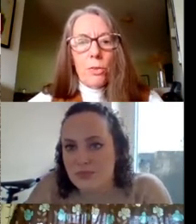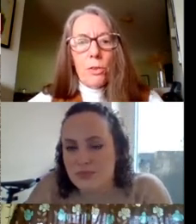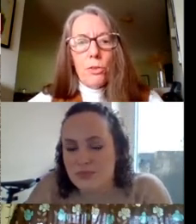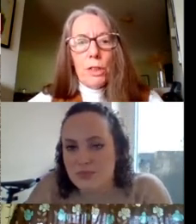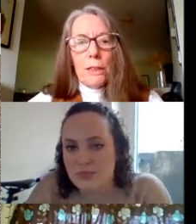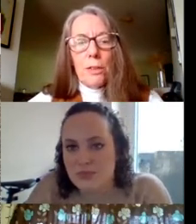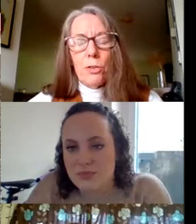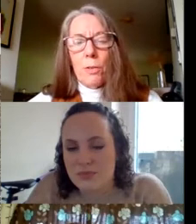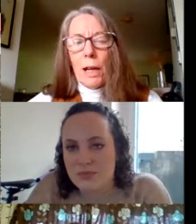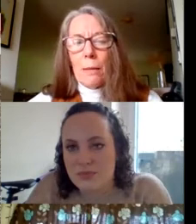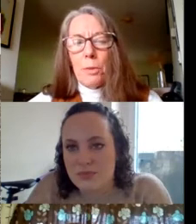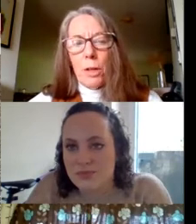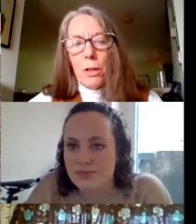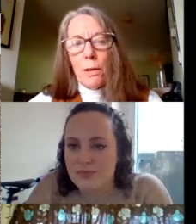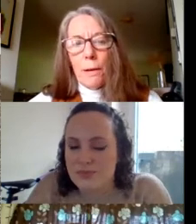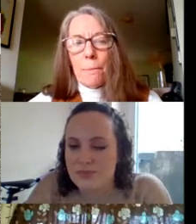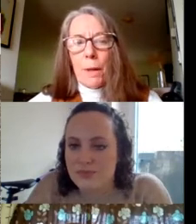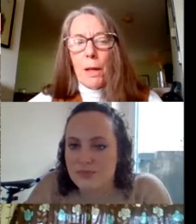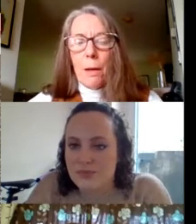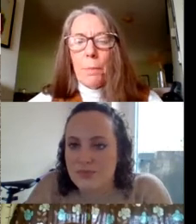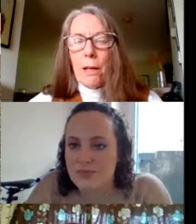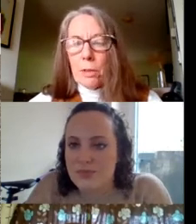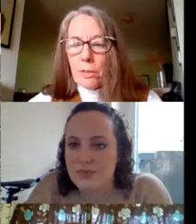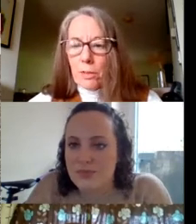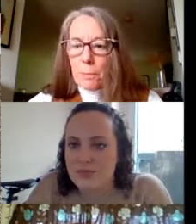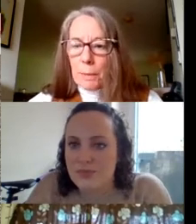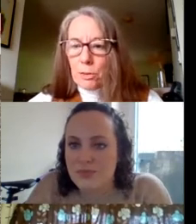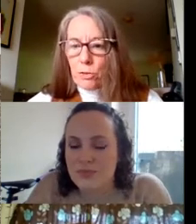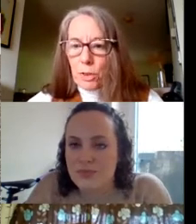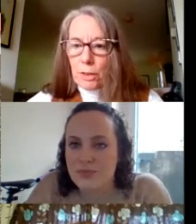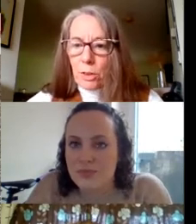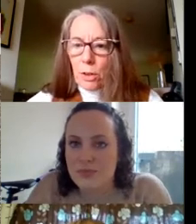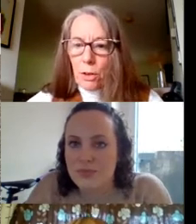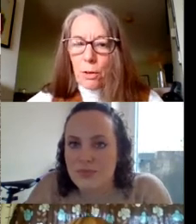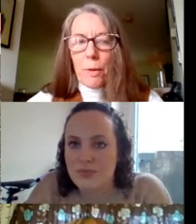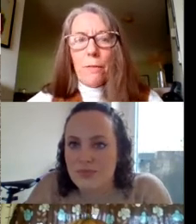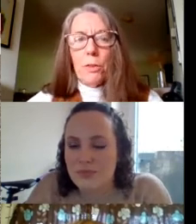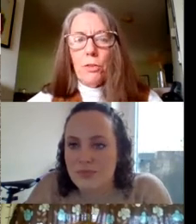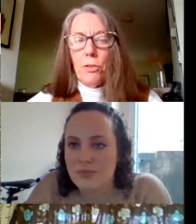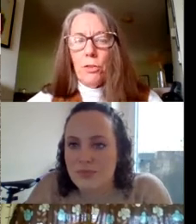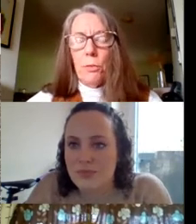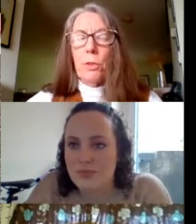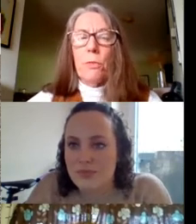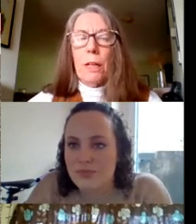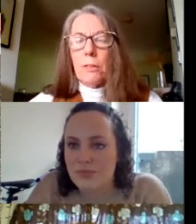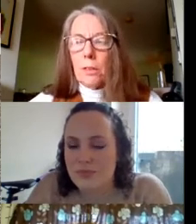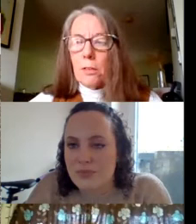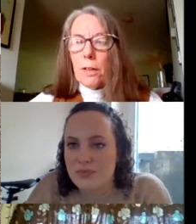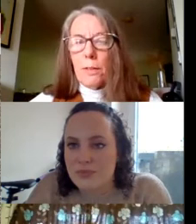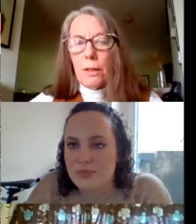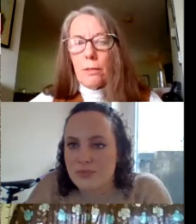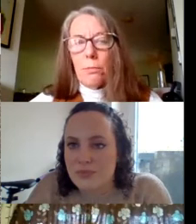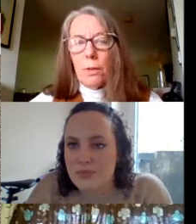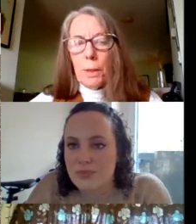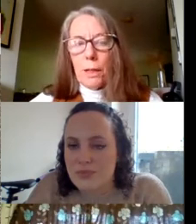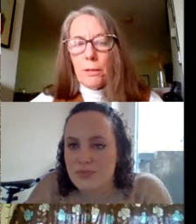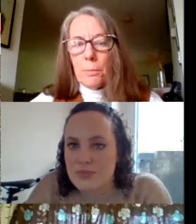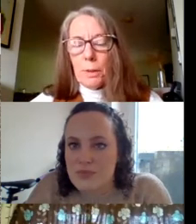because she describes her appearance in the magistrate's court after she was arrested and